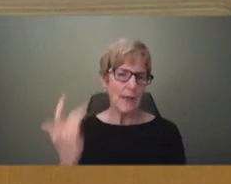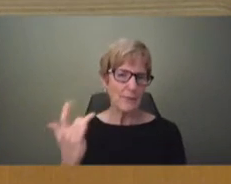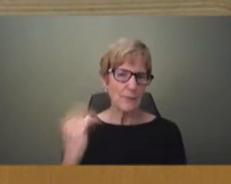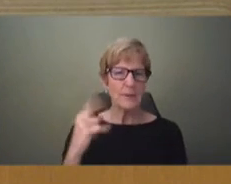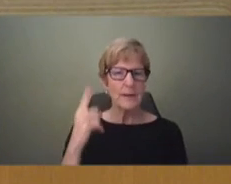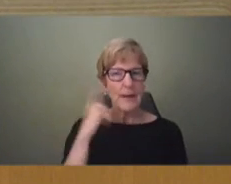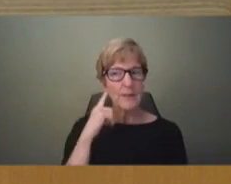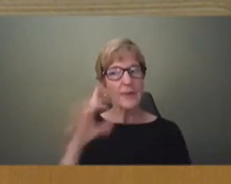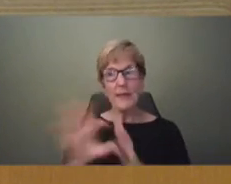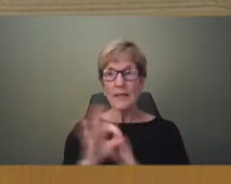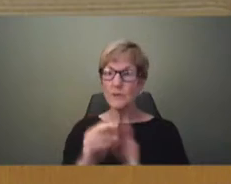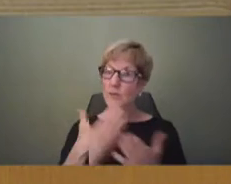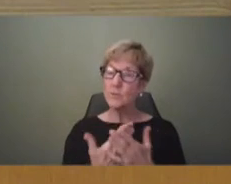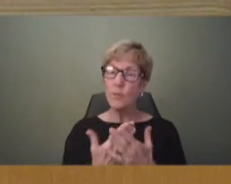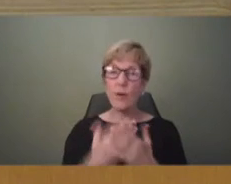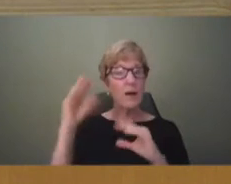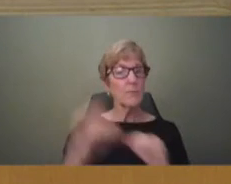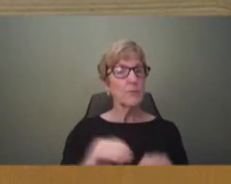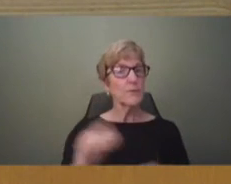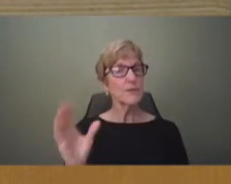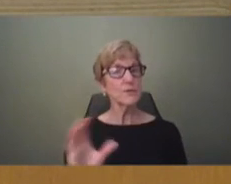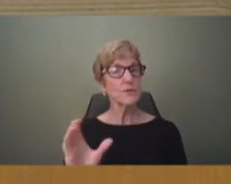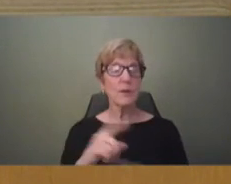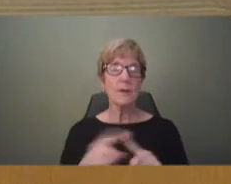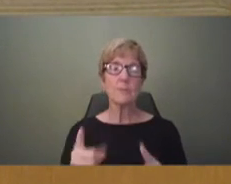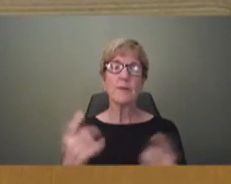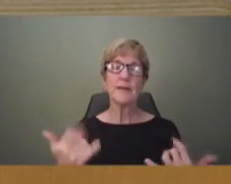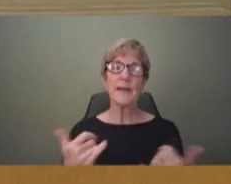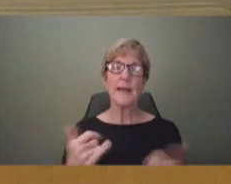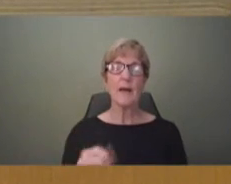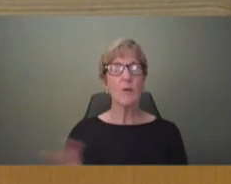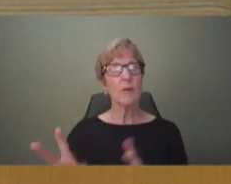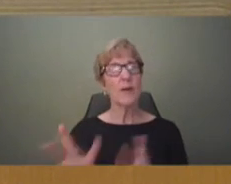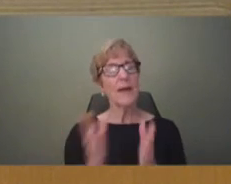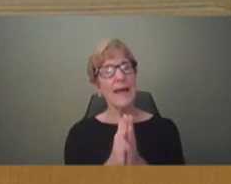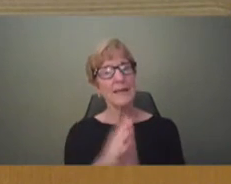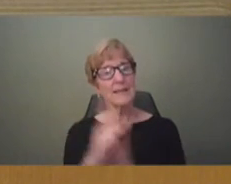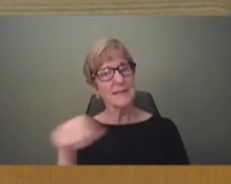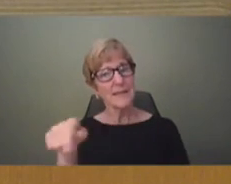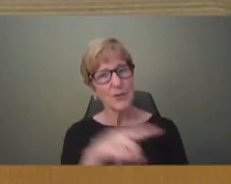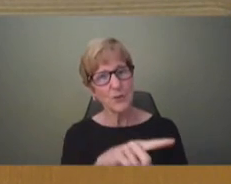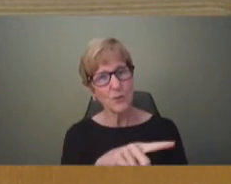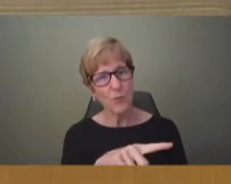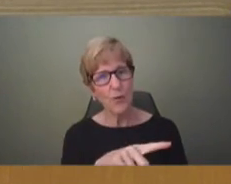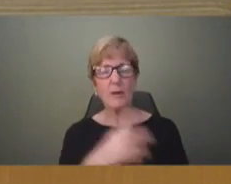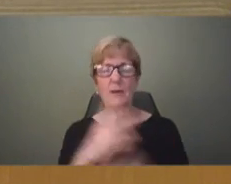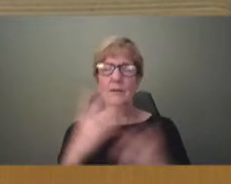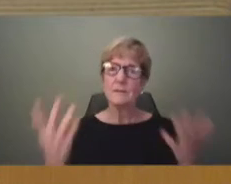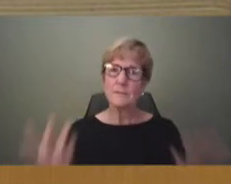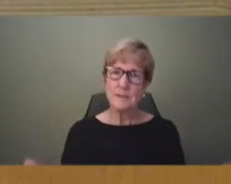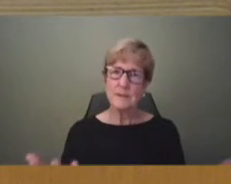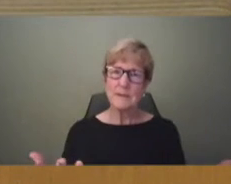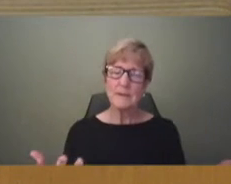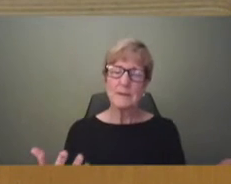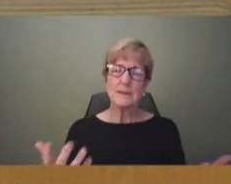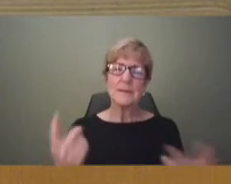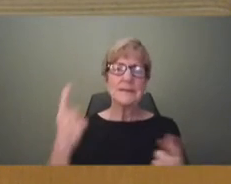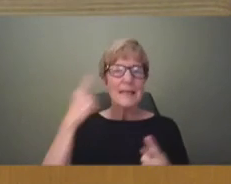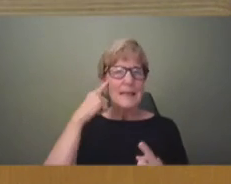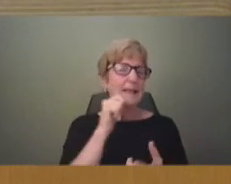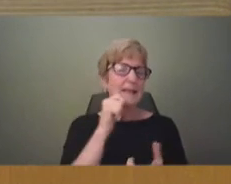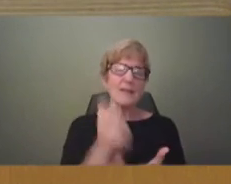well by coming to Charlotte but now I'm turning to you guys to keep this up and not ruin it for us